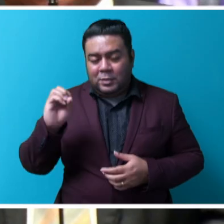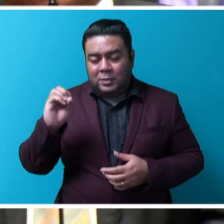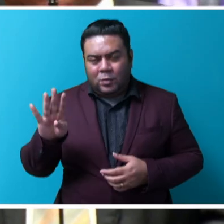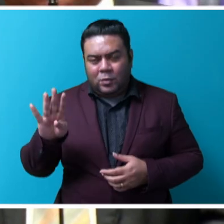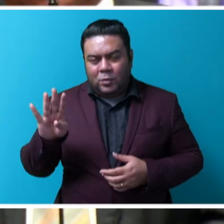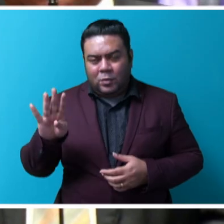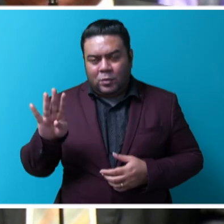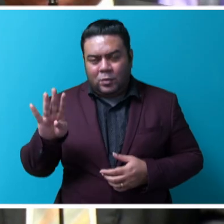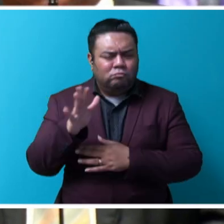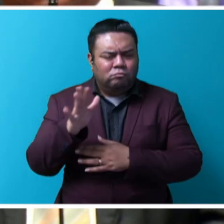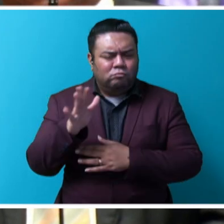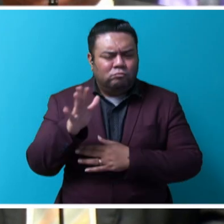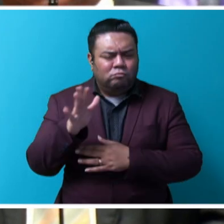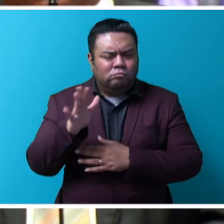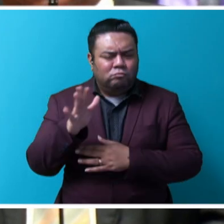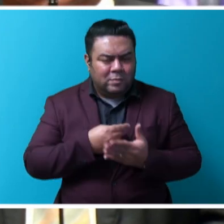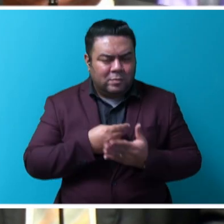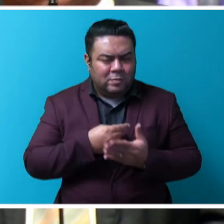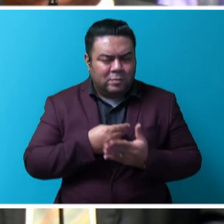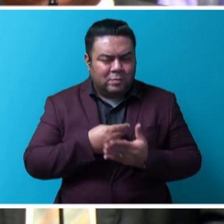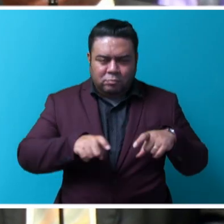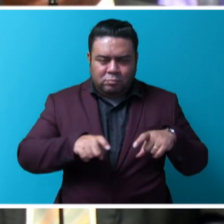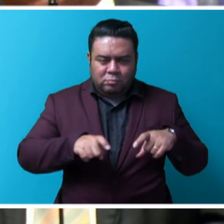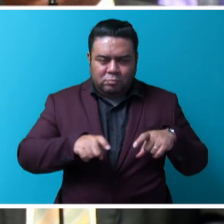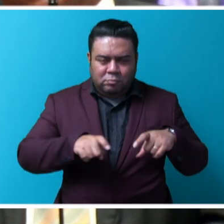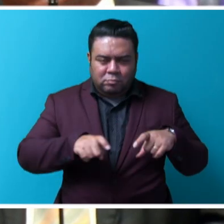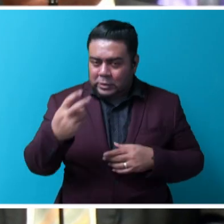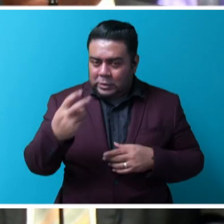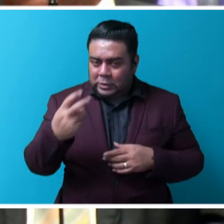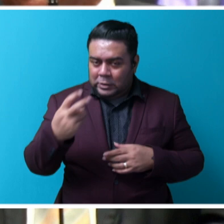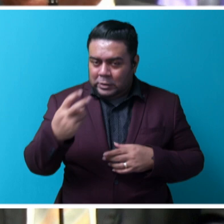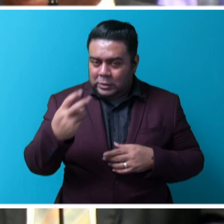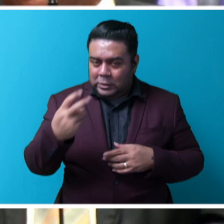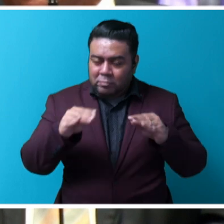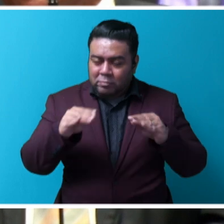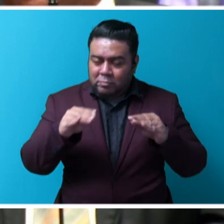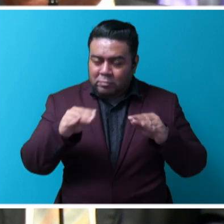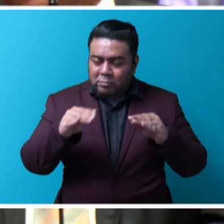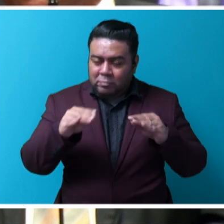1G14 here. And Honorable VM Pillai just told me that he's going to follow.